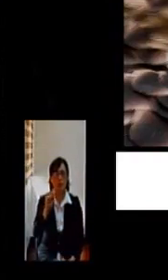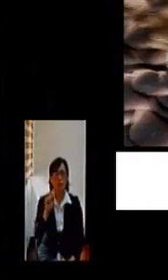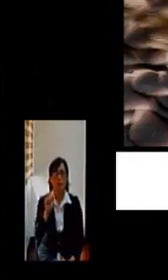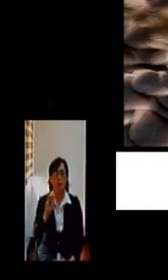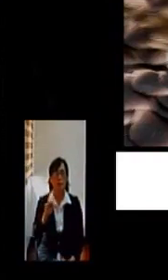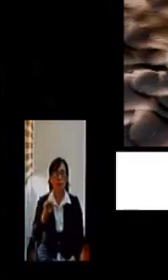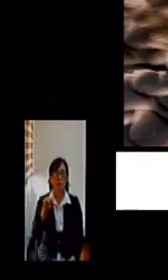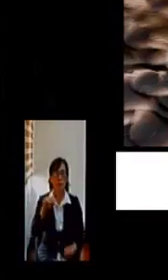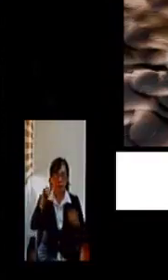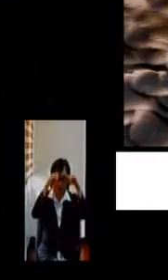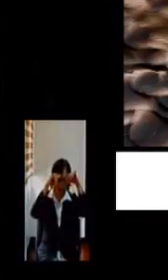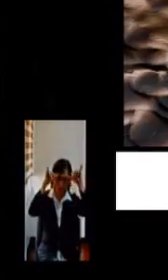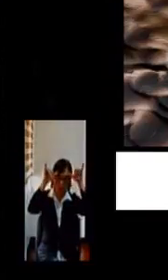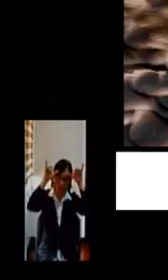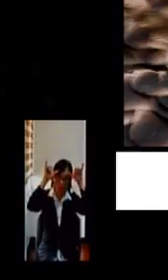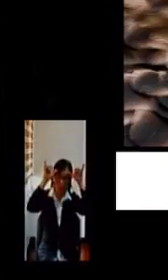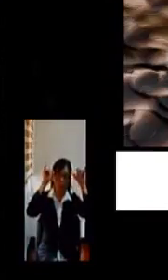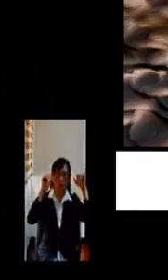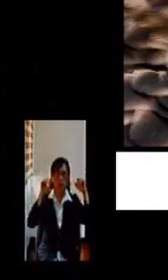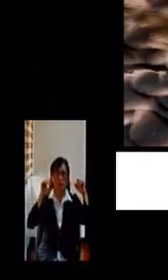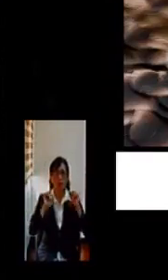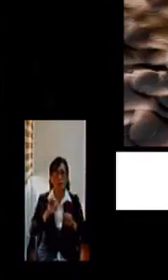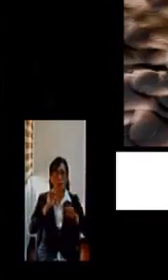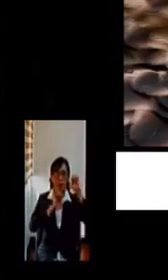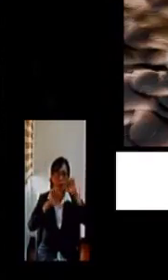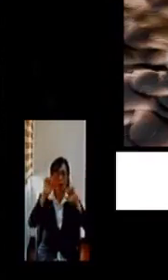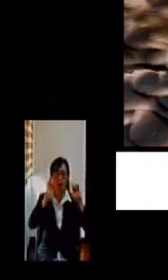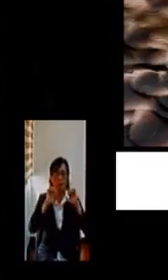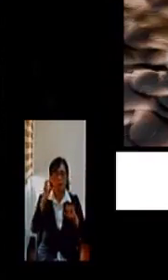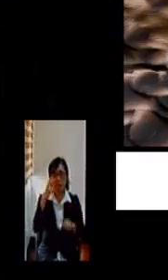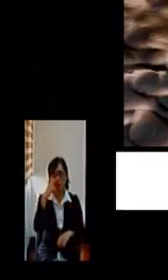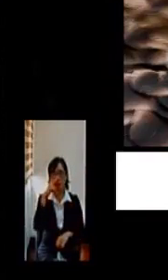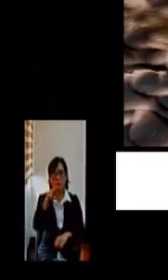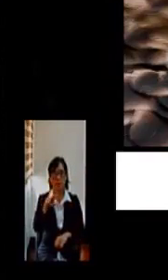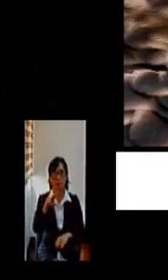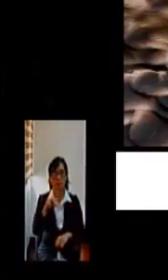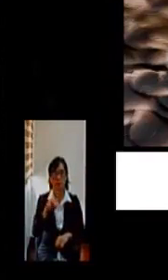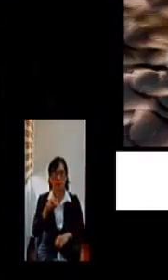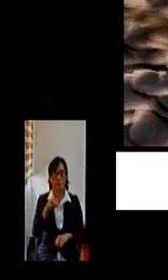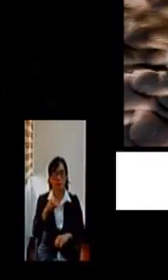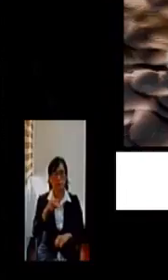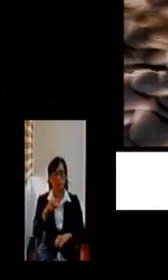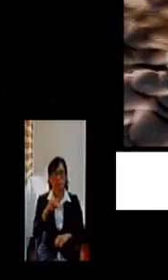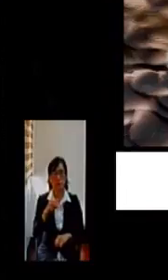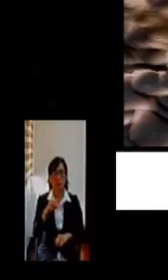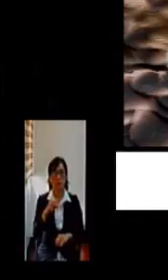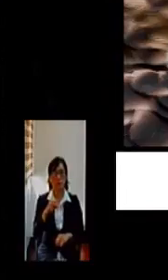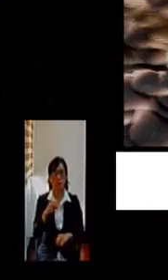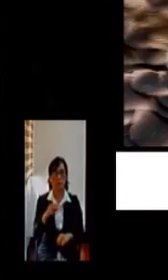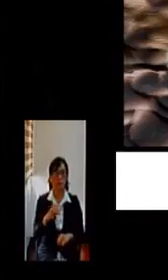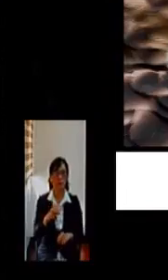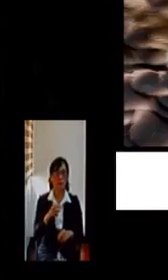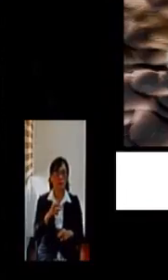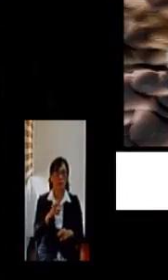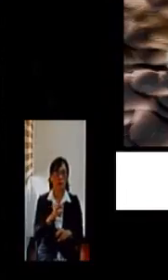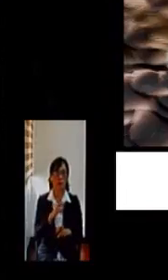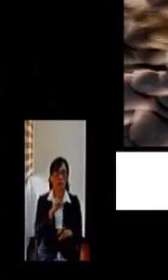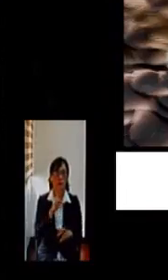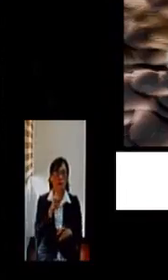recently done the analysis, and we see that its range has contracted